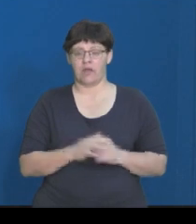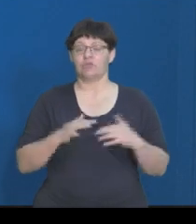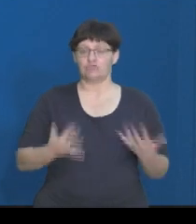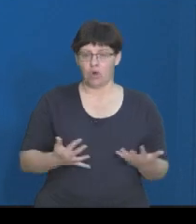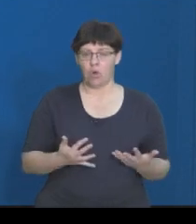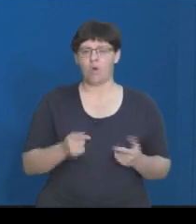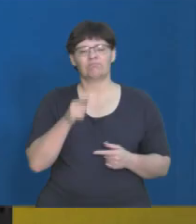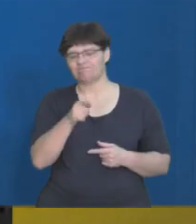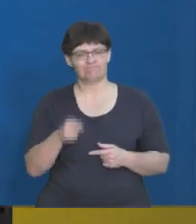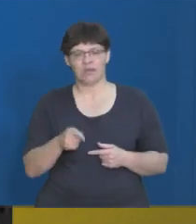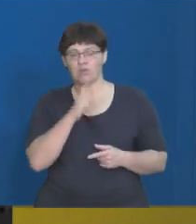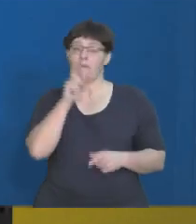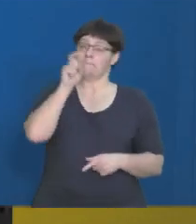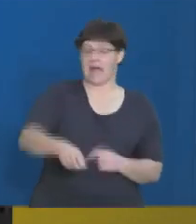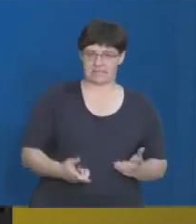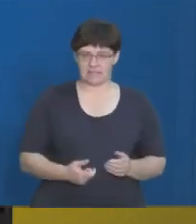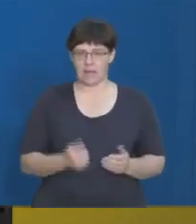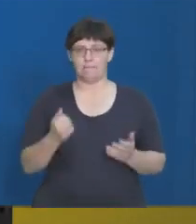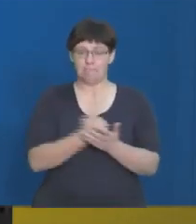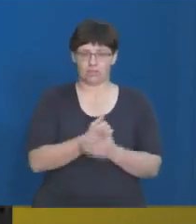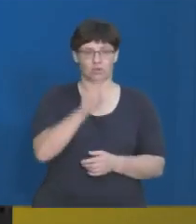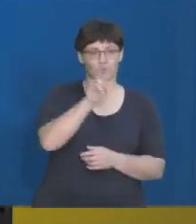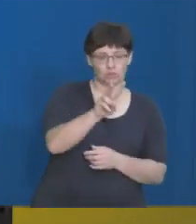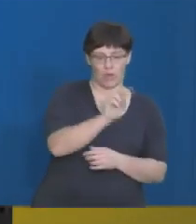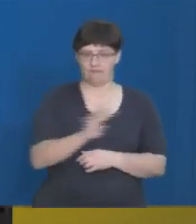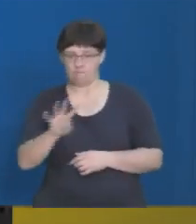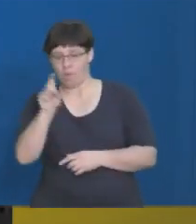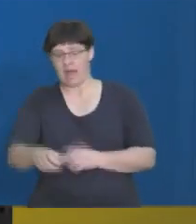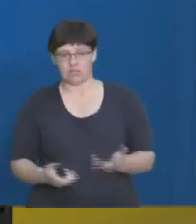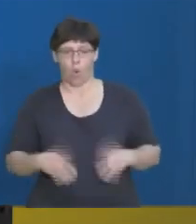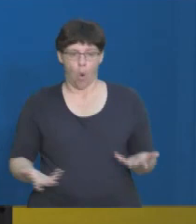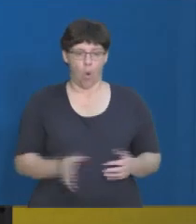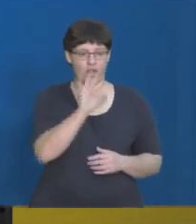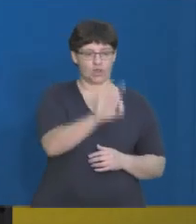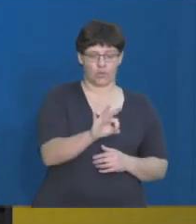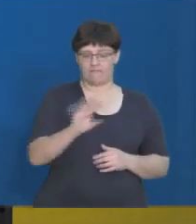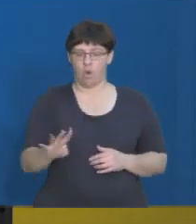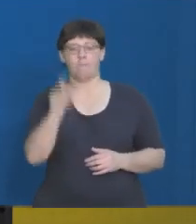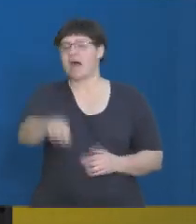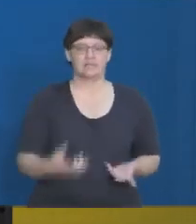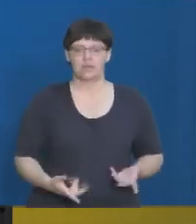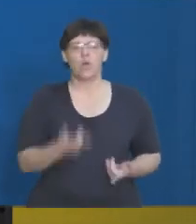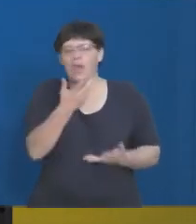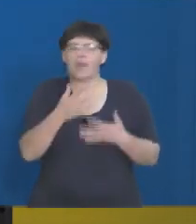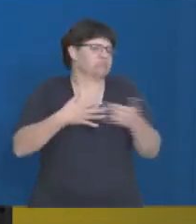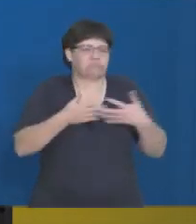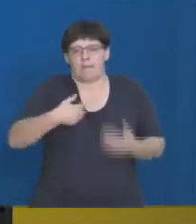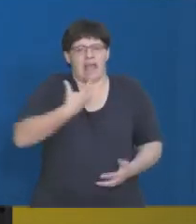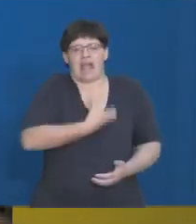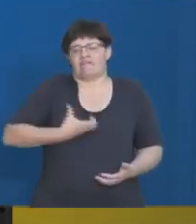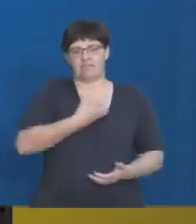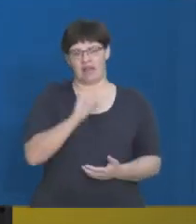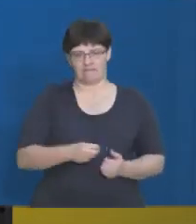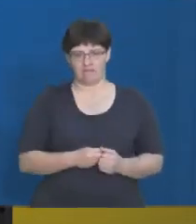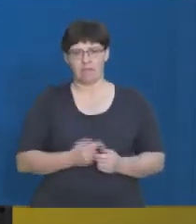not compulsory, it's not mandated that you choose question 2 and question 4 or question 3 and question 4. You can do what you are comfortable with.